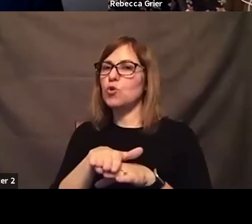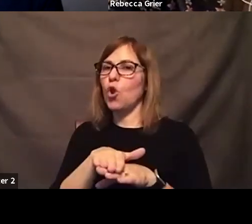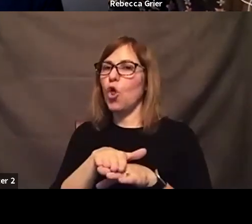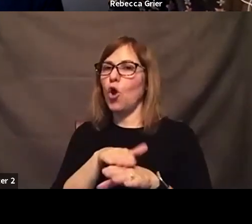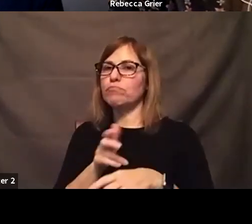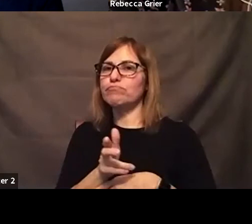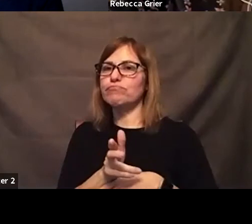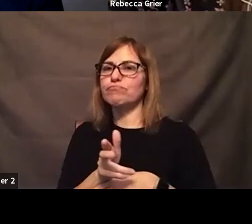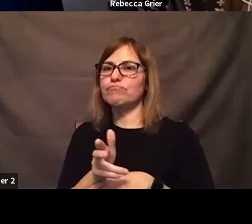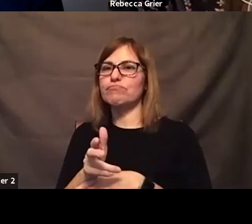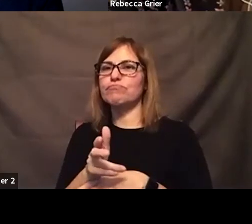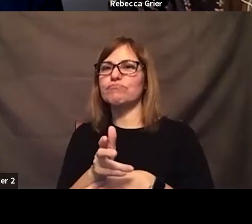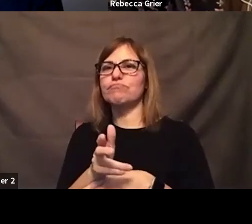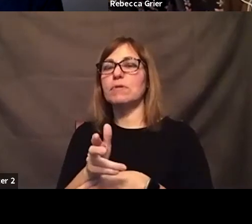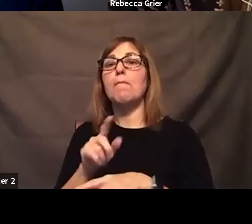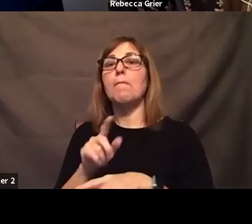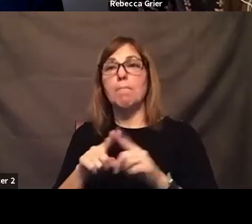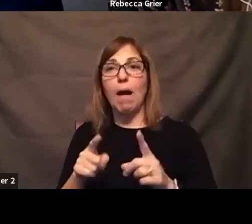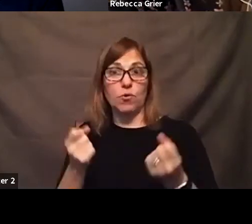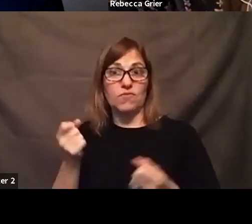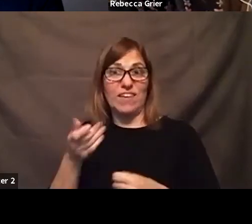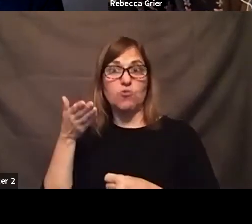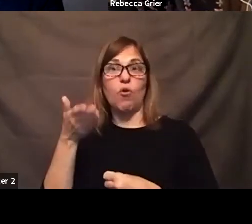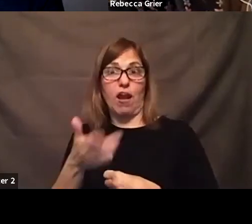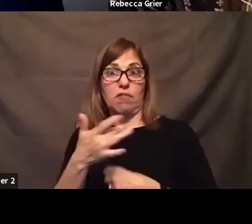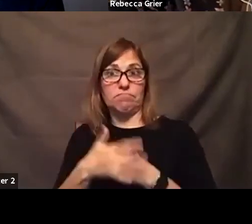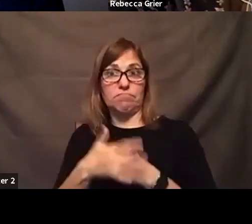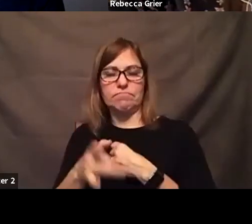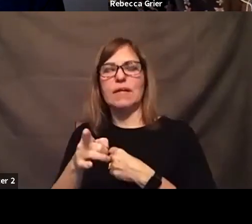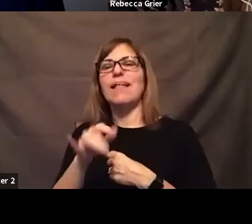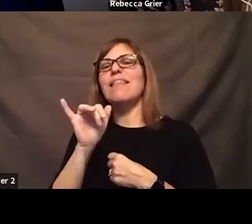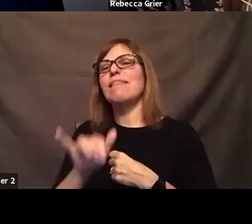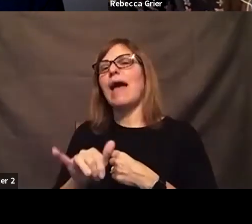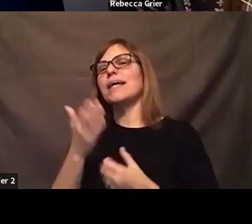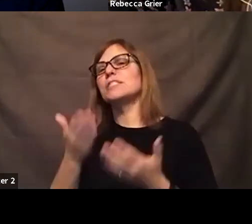but these vehicles are out there. That is probably a lot sooner.